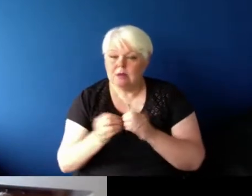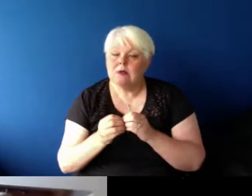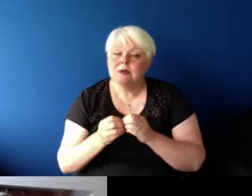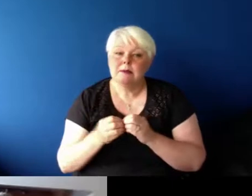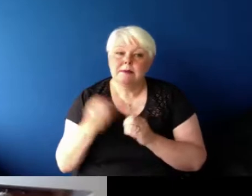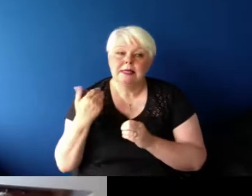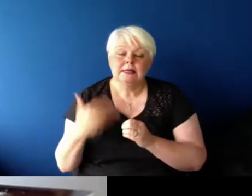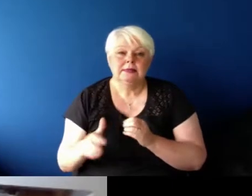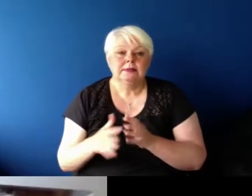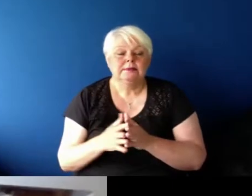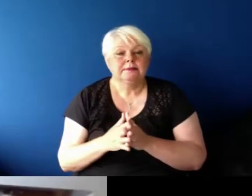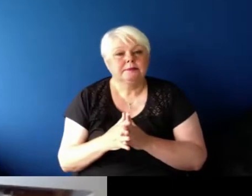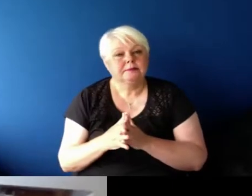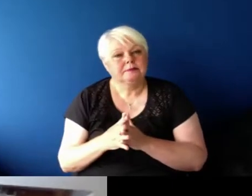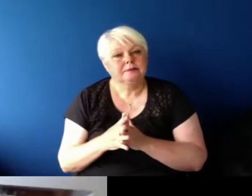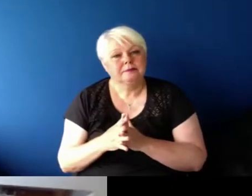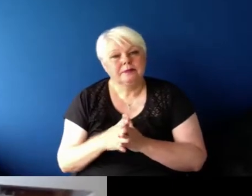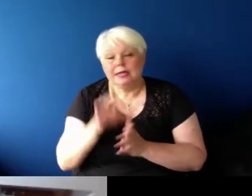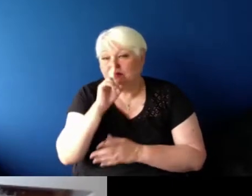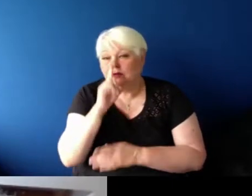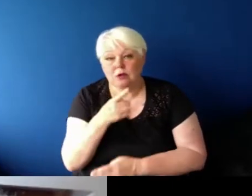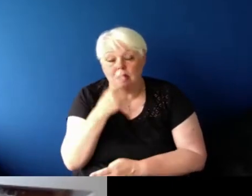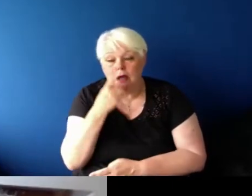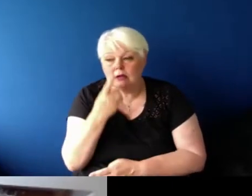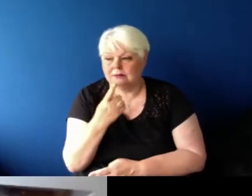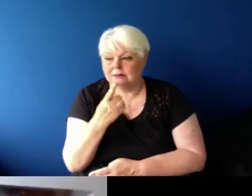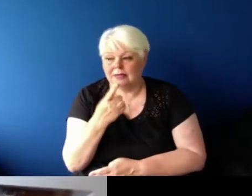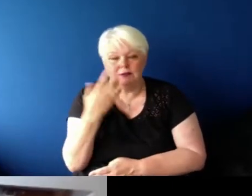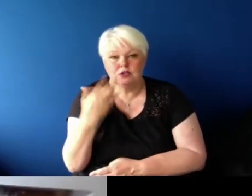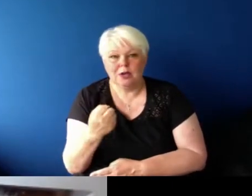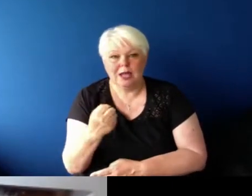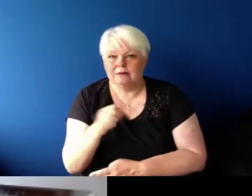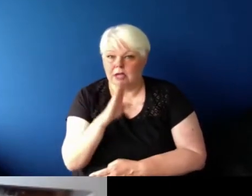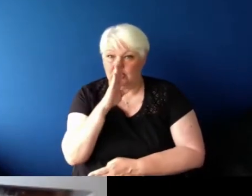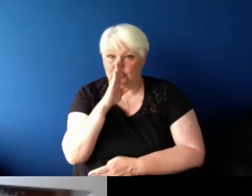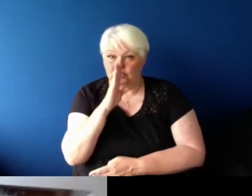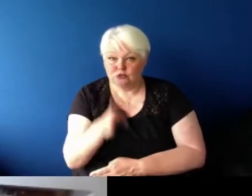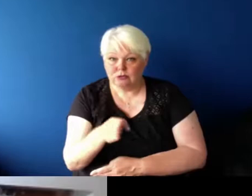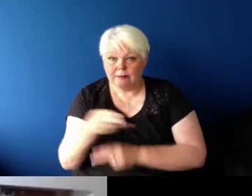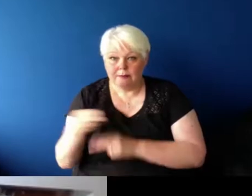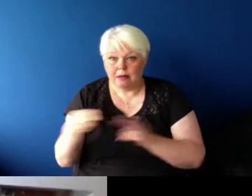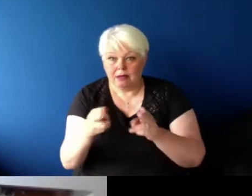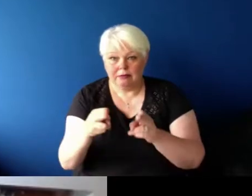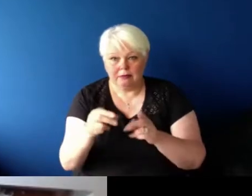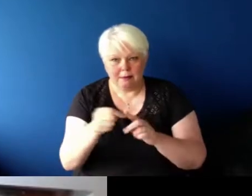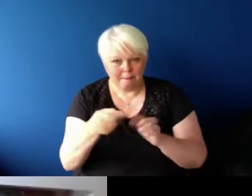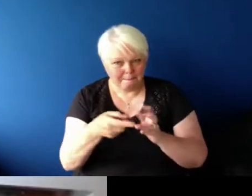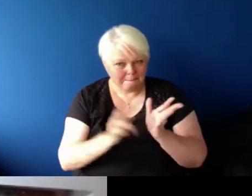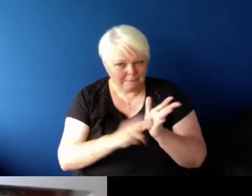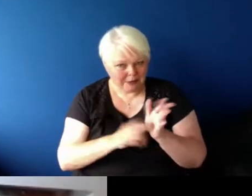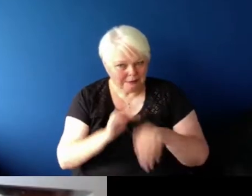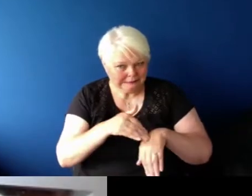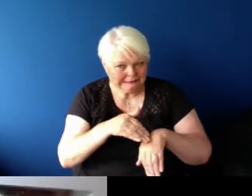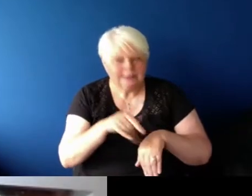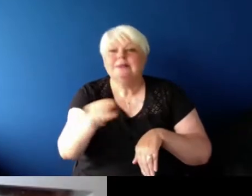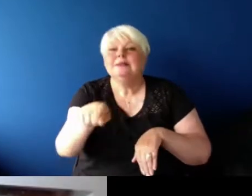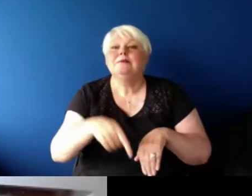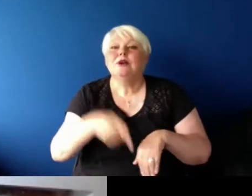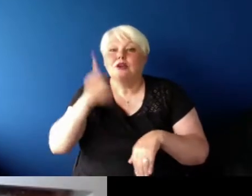you know, if you can't get, you know, if you don't have a straight path, no pun intended, then you God finds a way